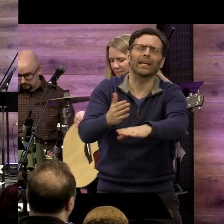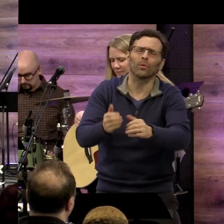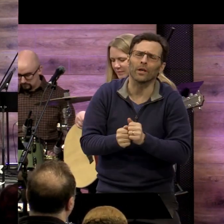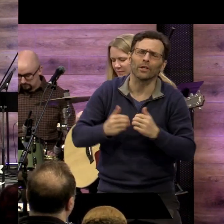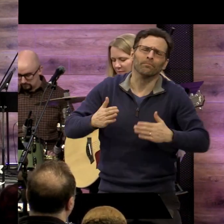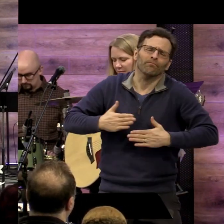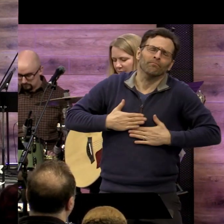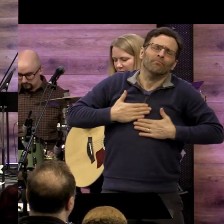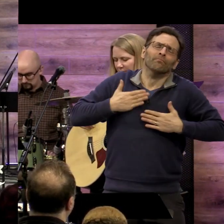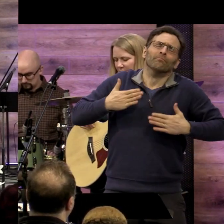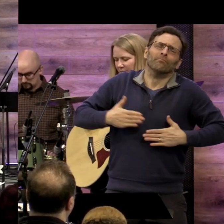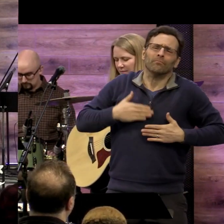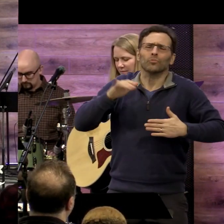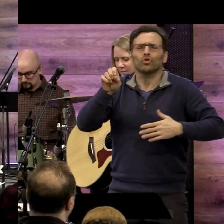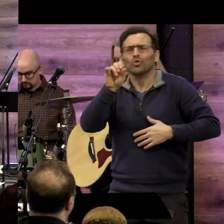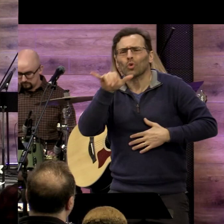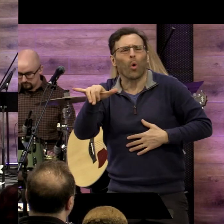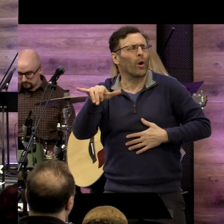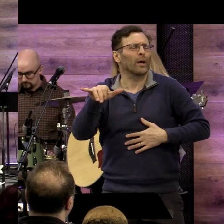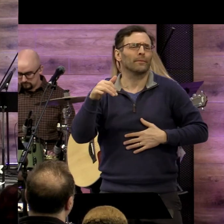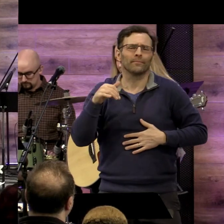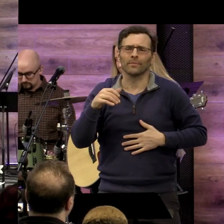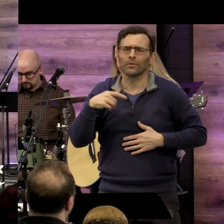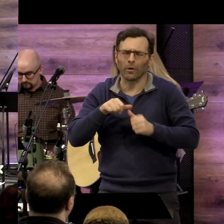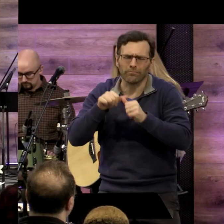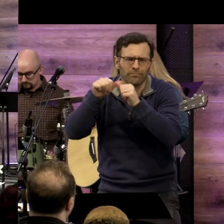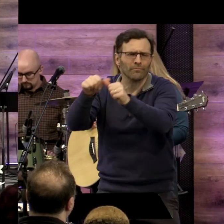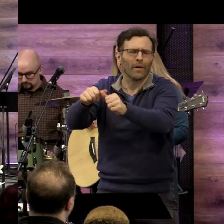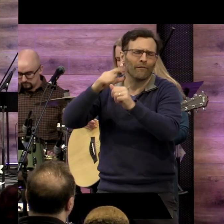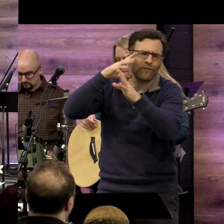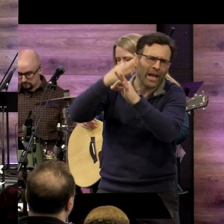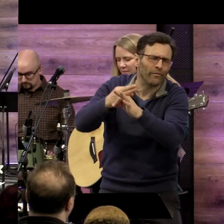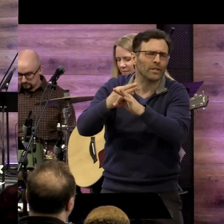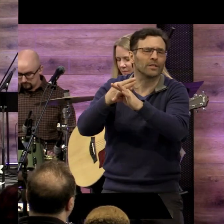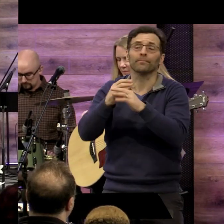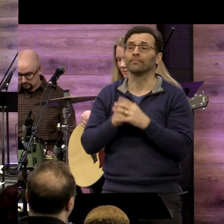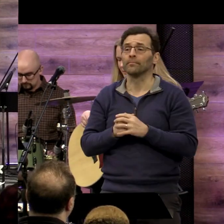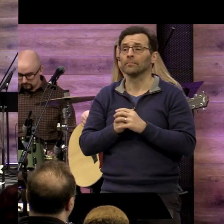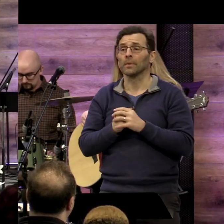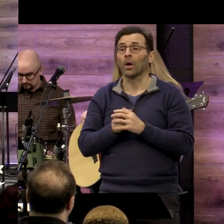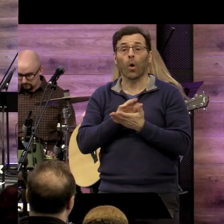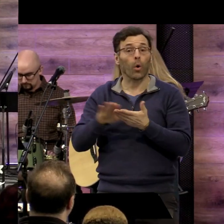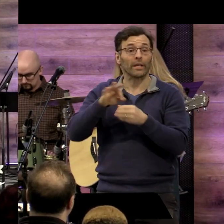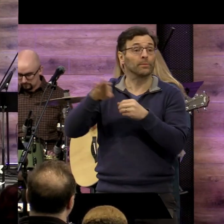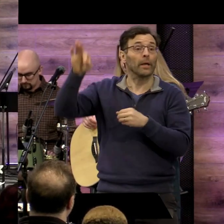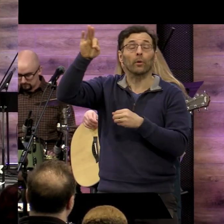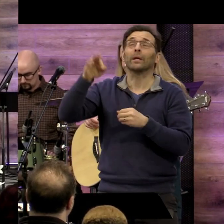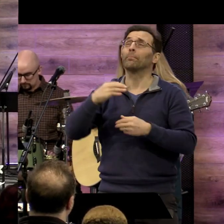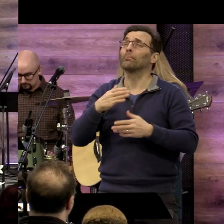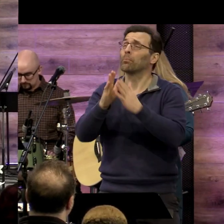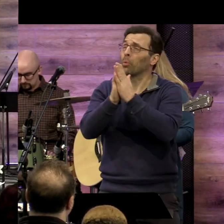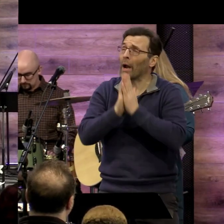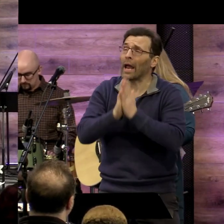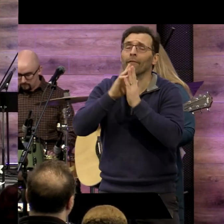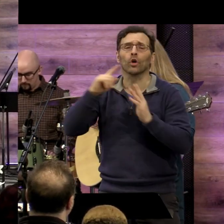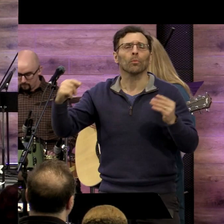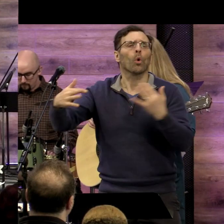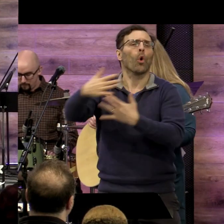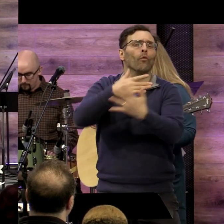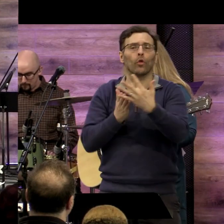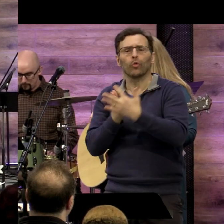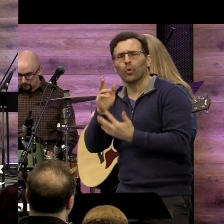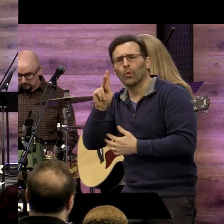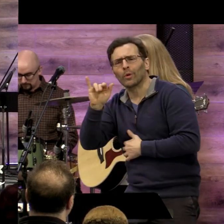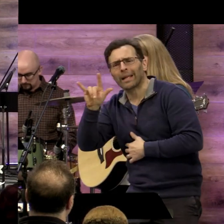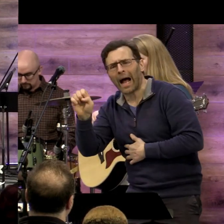your steadfast love and your faithfulness. Holy Spirit, we pray that you would be moving this morning through Kyle, through